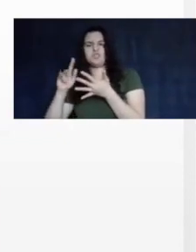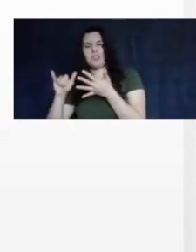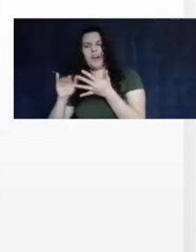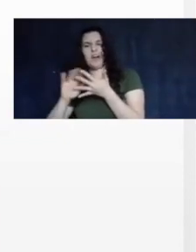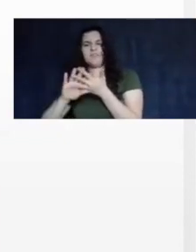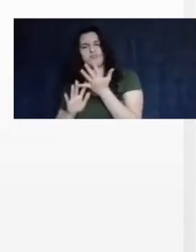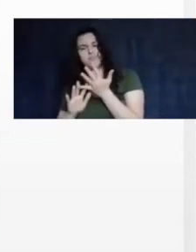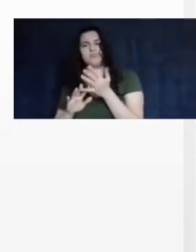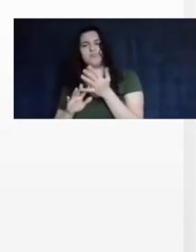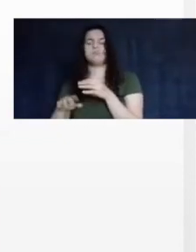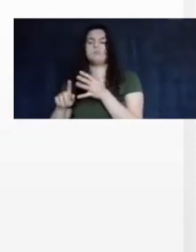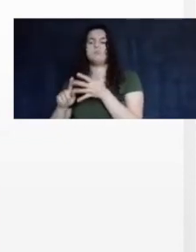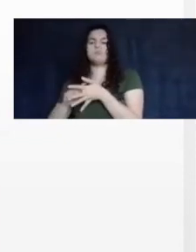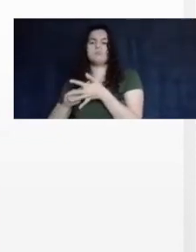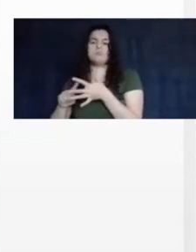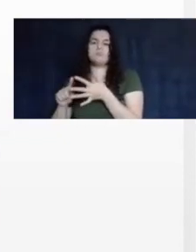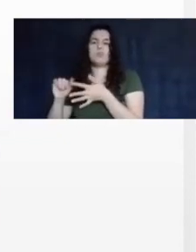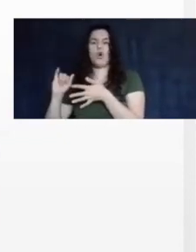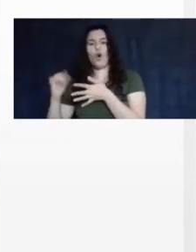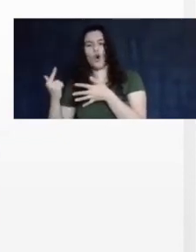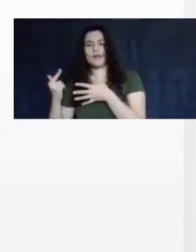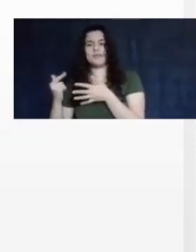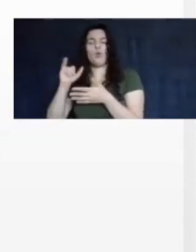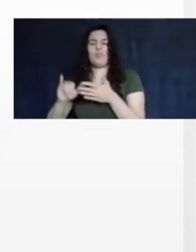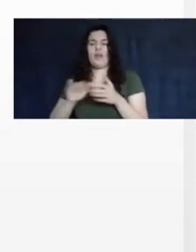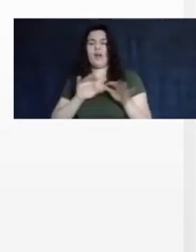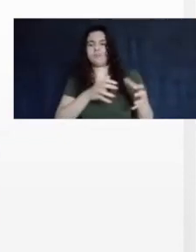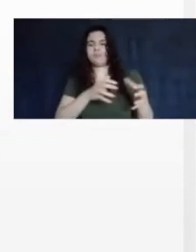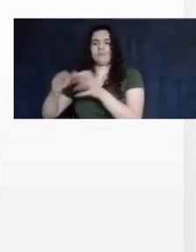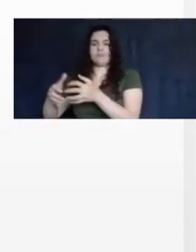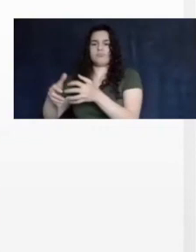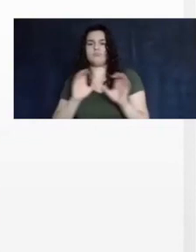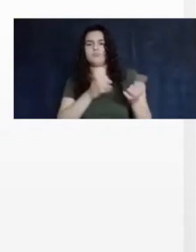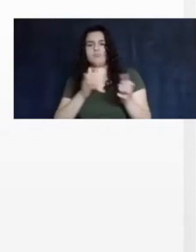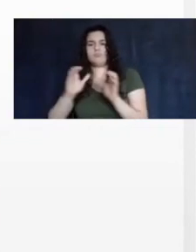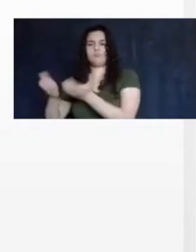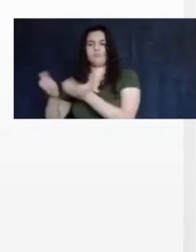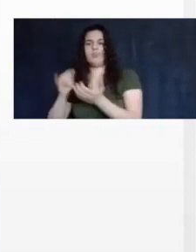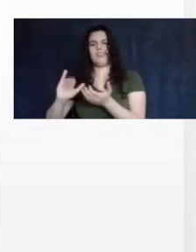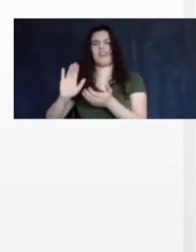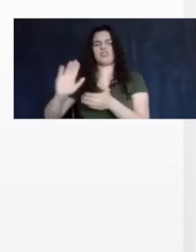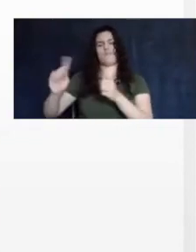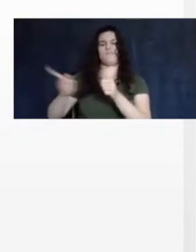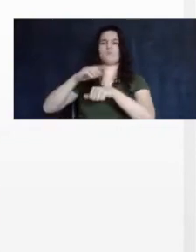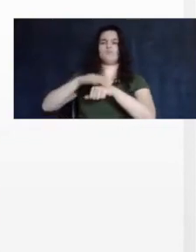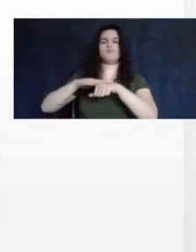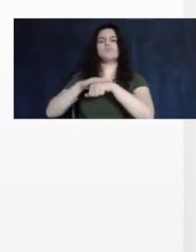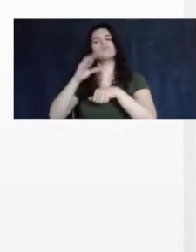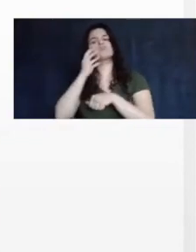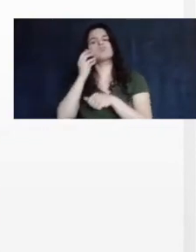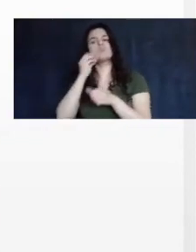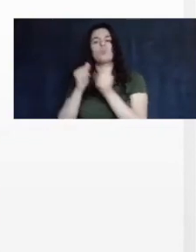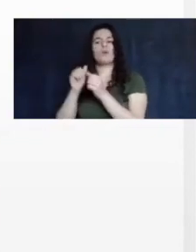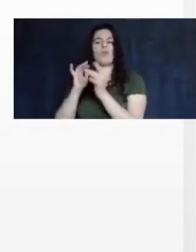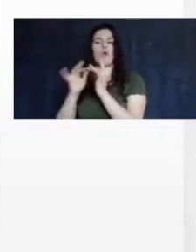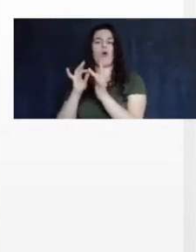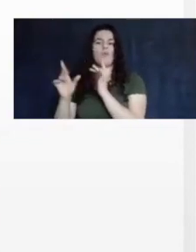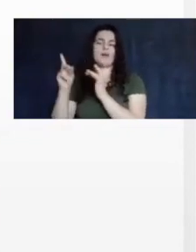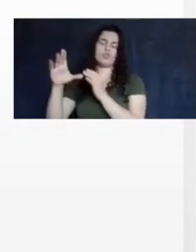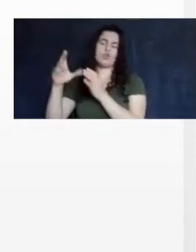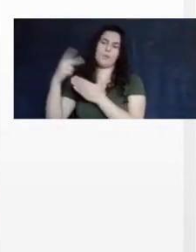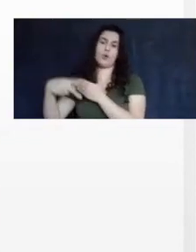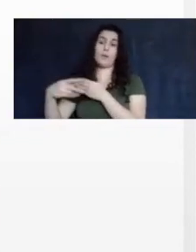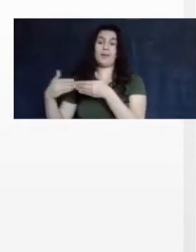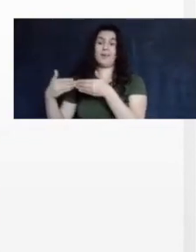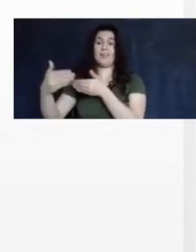students going and initiated into the world of an online doc program. And by the fall, we have you move